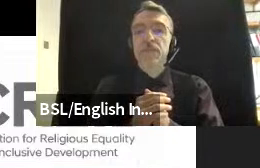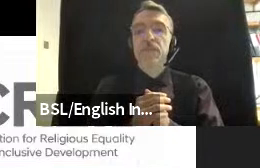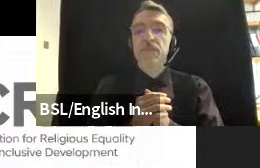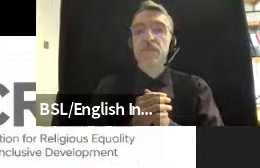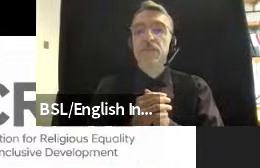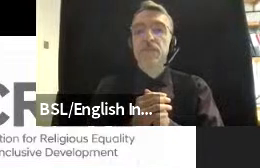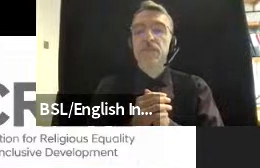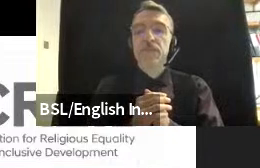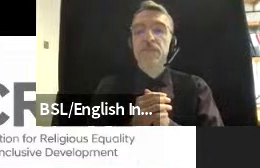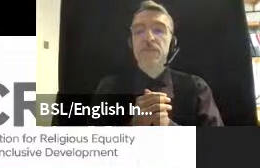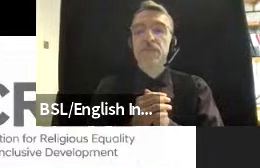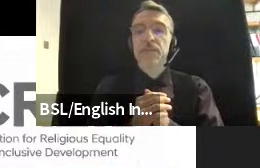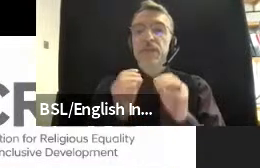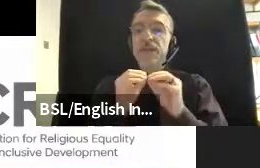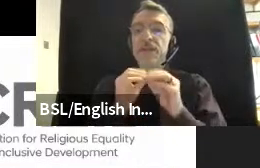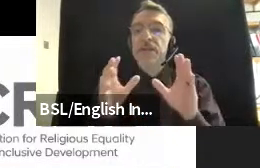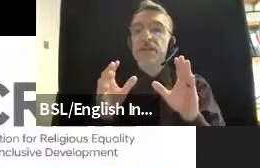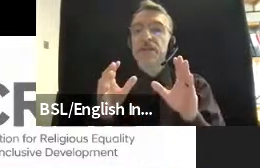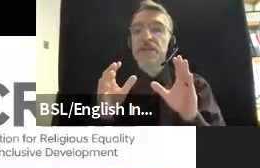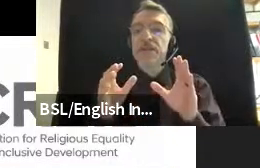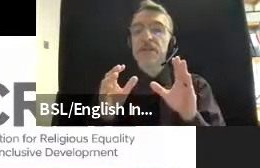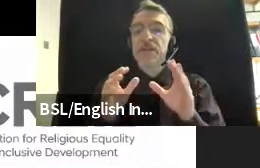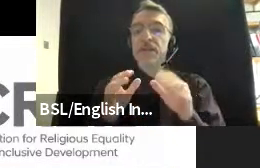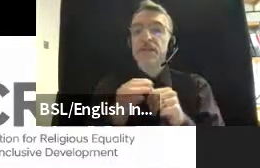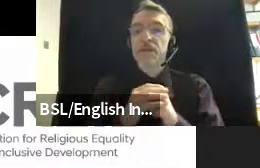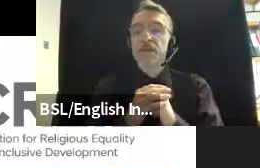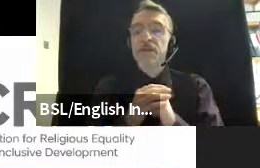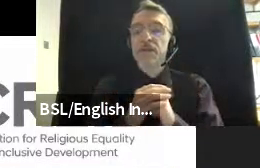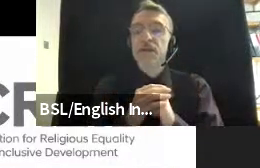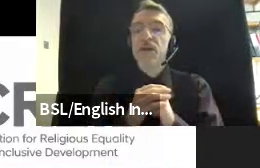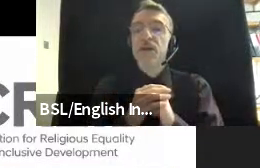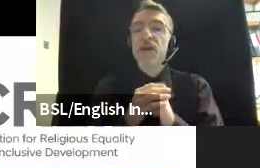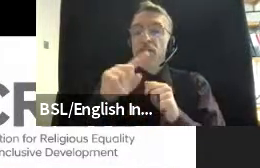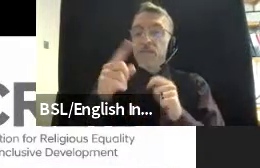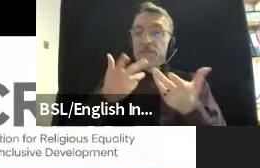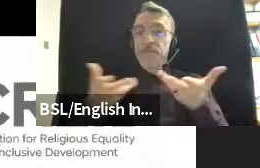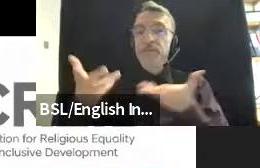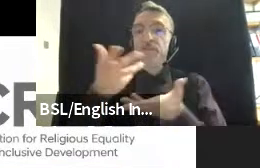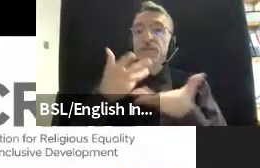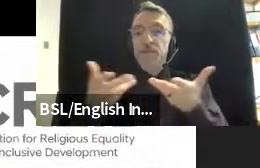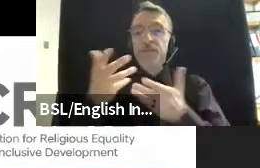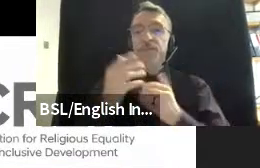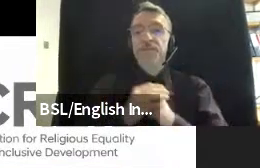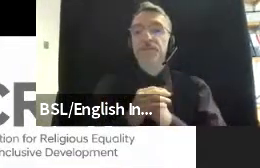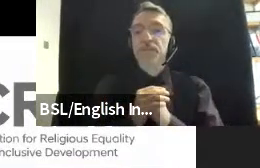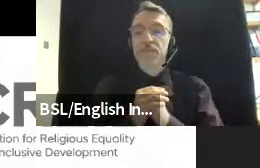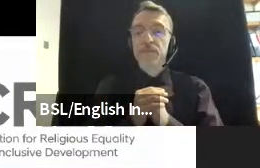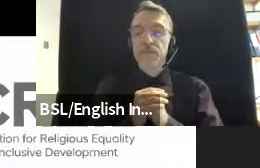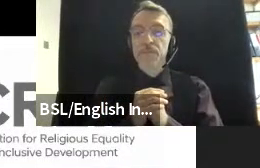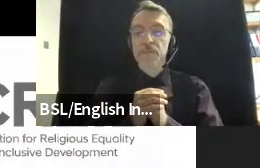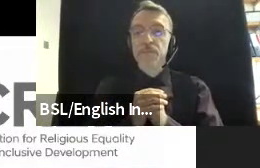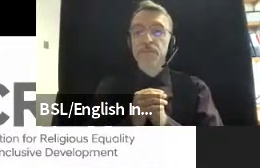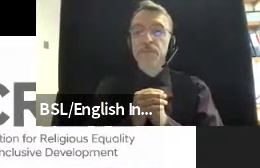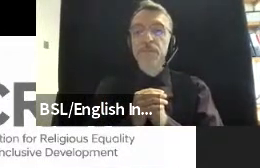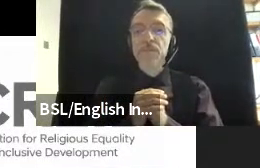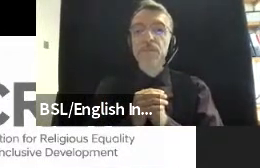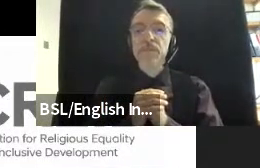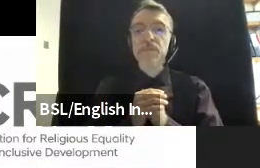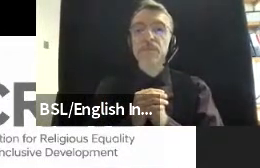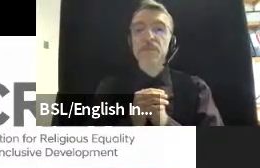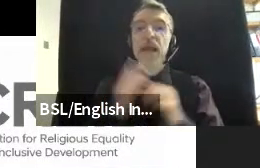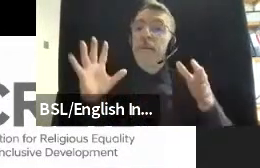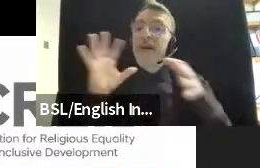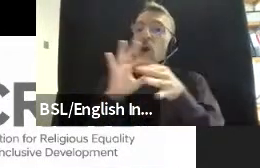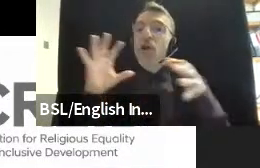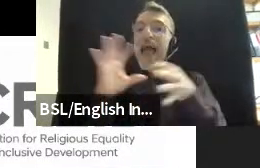Oh, I seem to have lost the sound. and discourses. Oh, there we are. Sorry, my